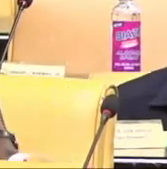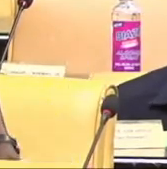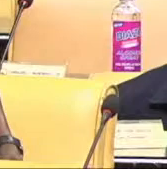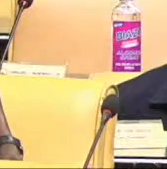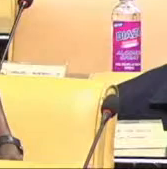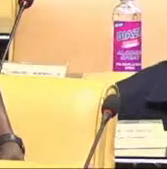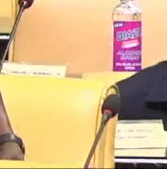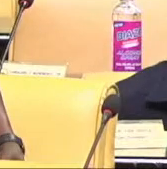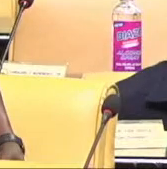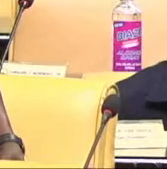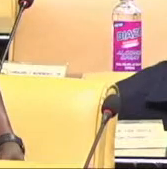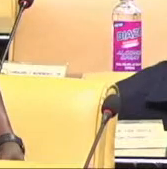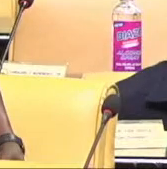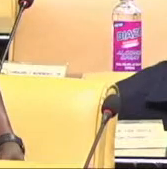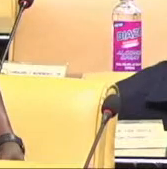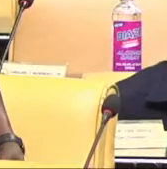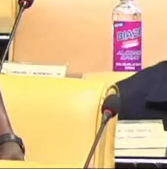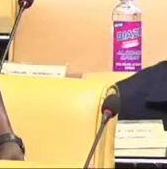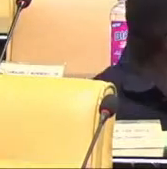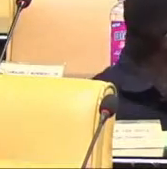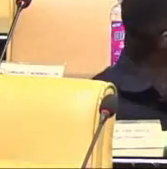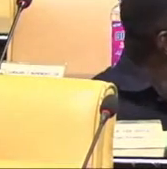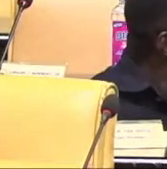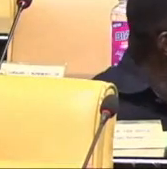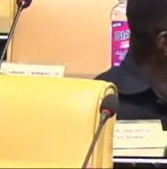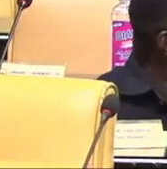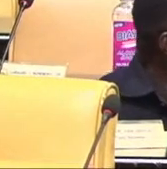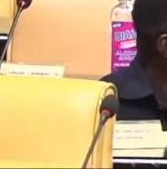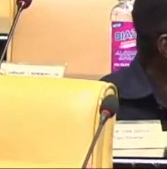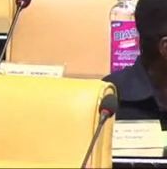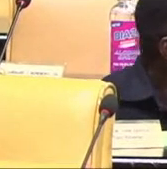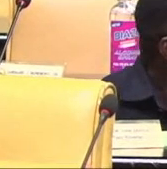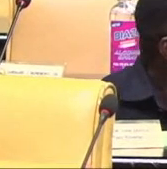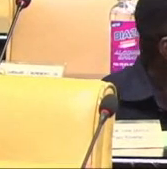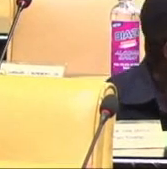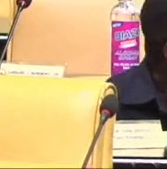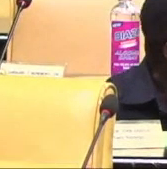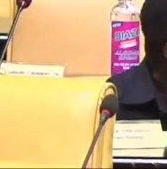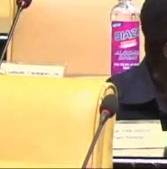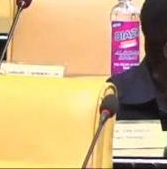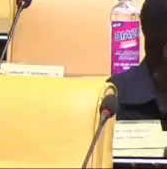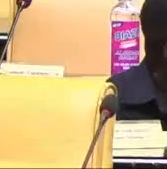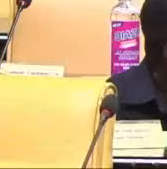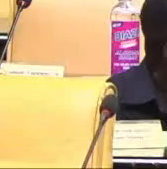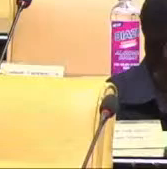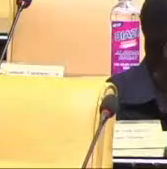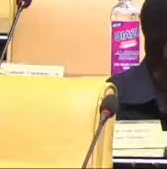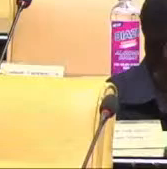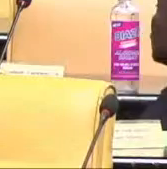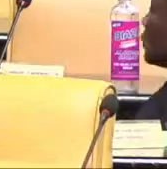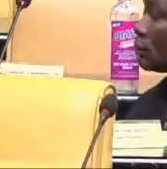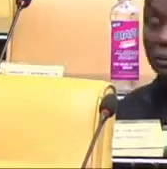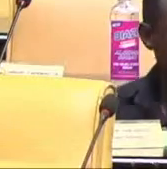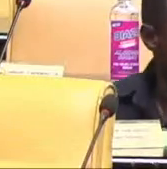do. They have spoken extensively on the court action.